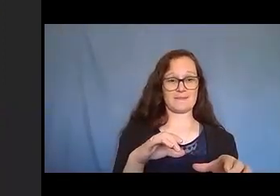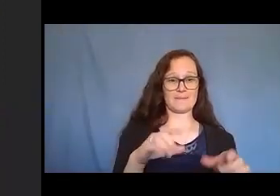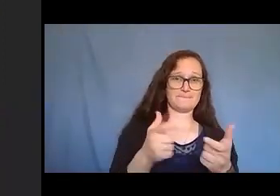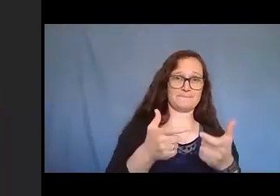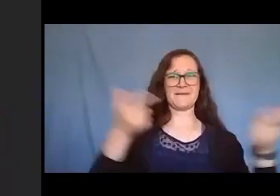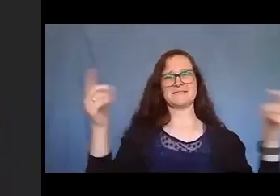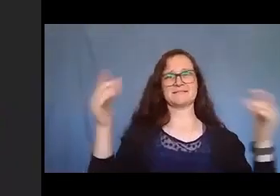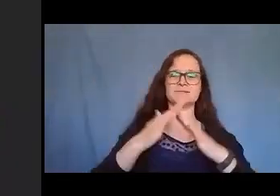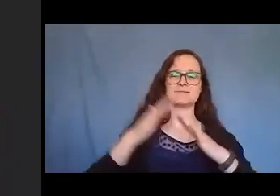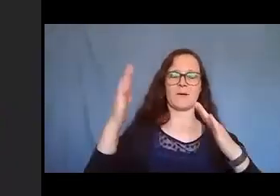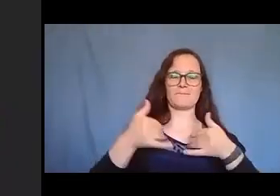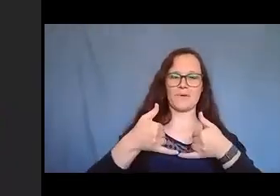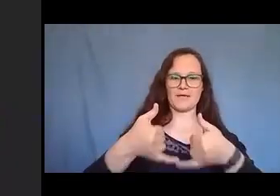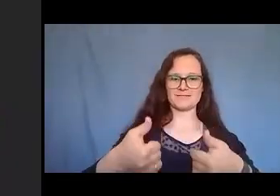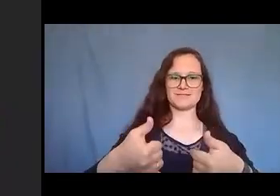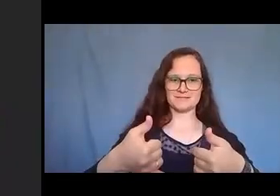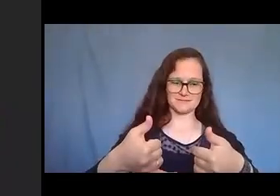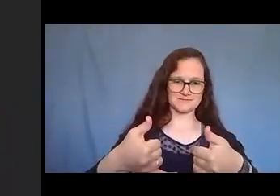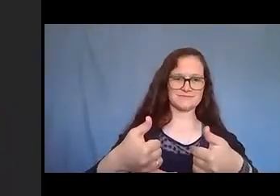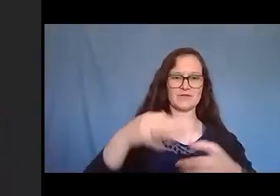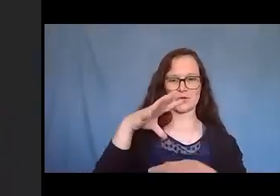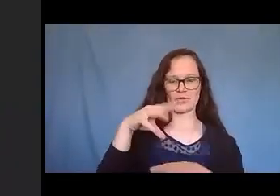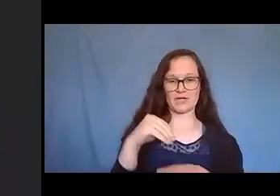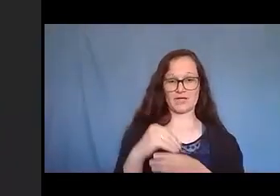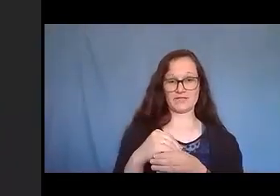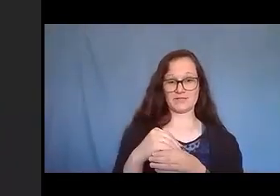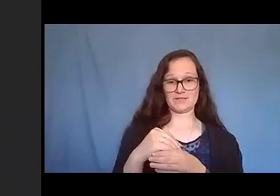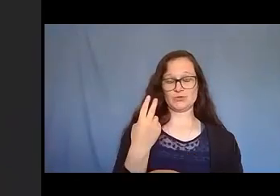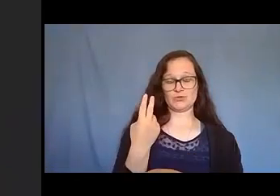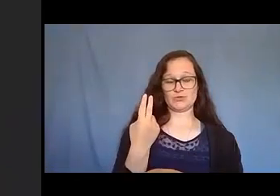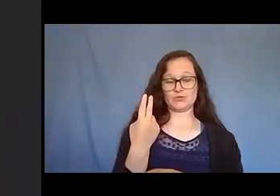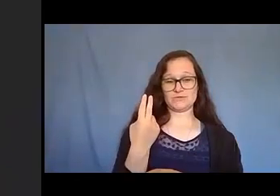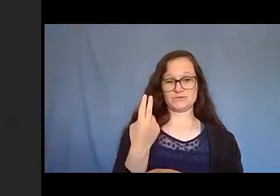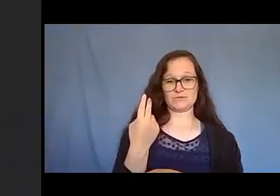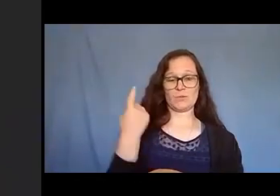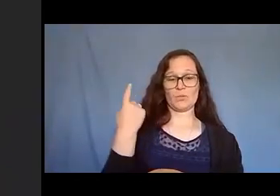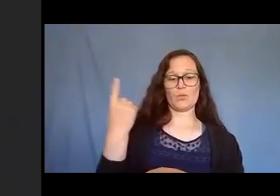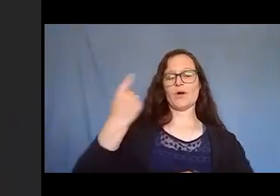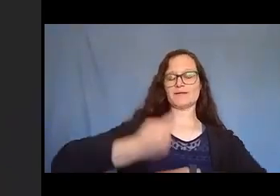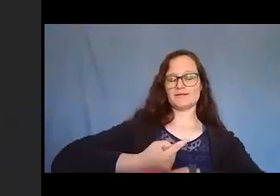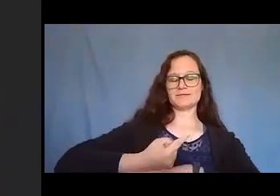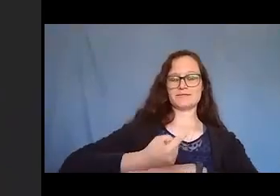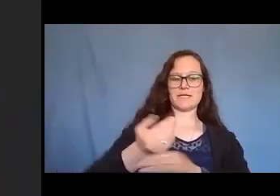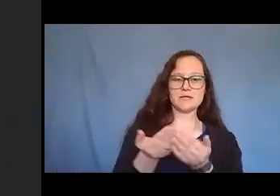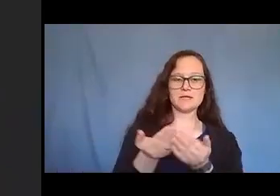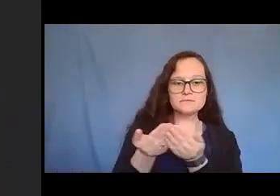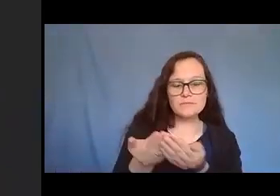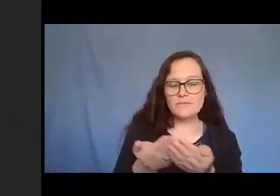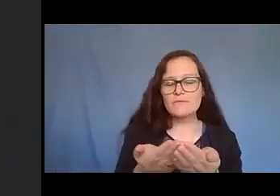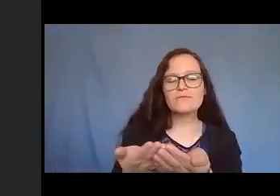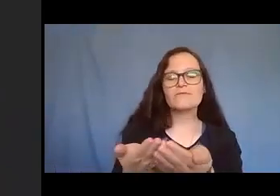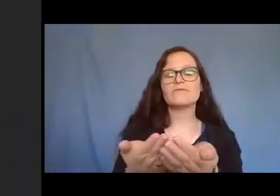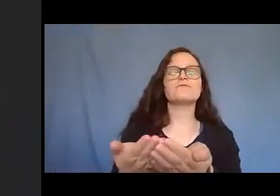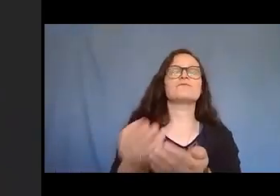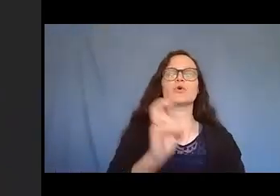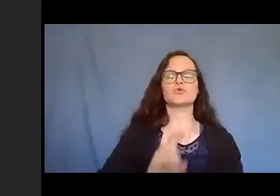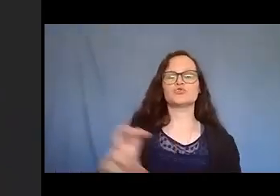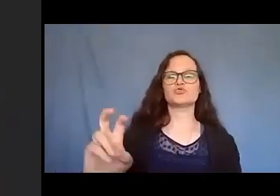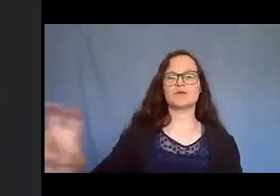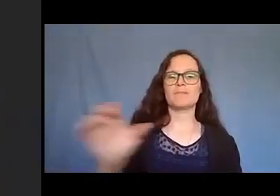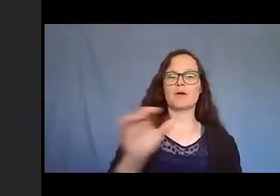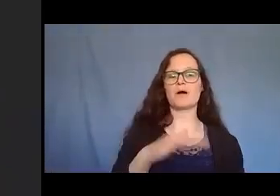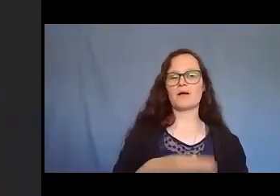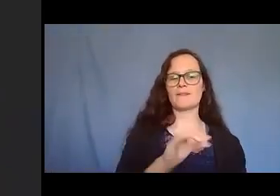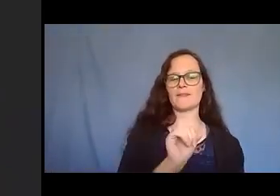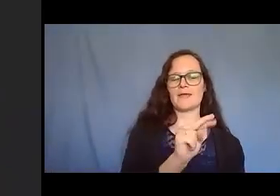prize giveaway, which is a full day float trip on the Animas or San Juan River,